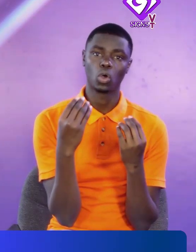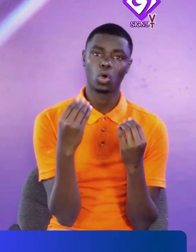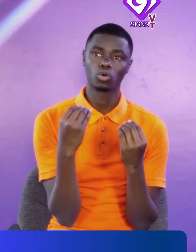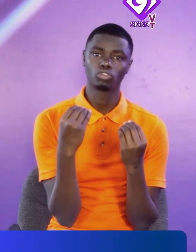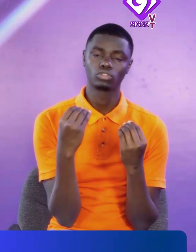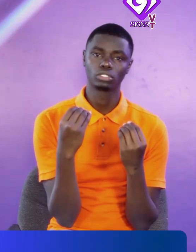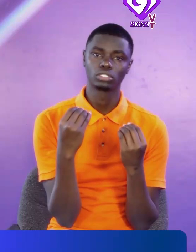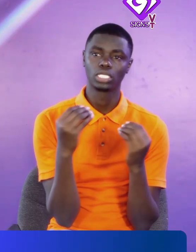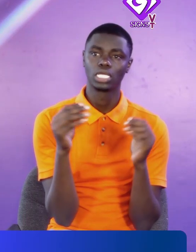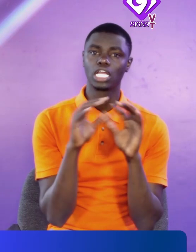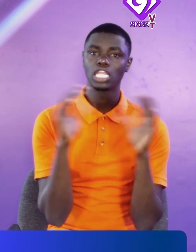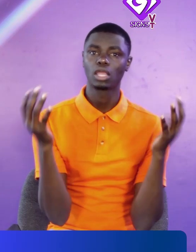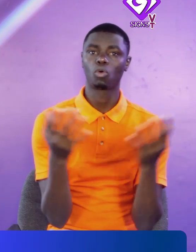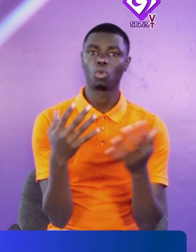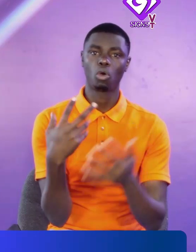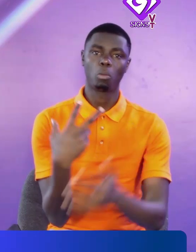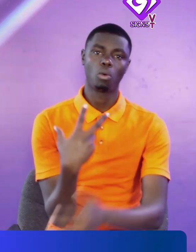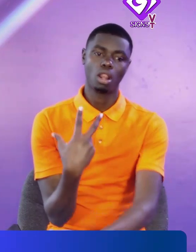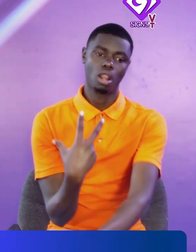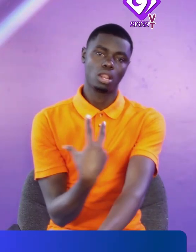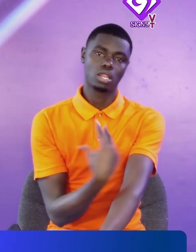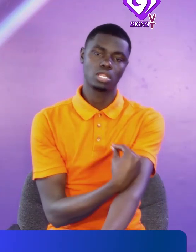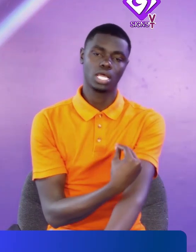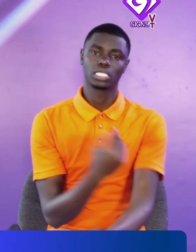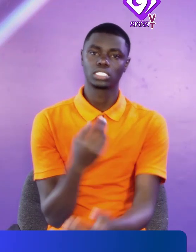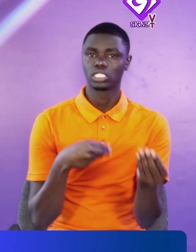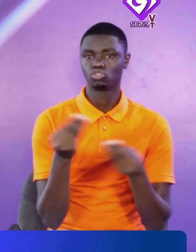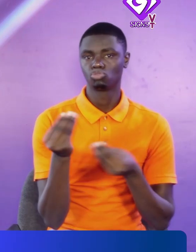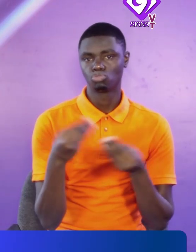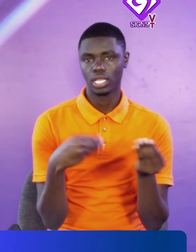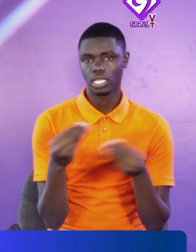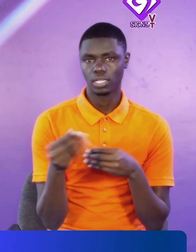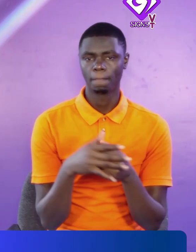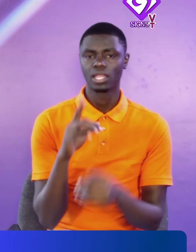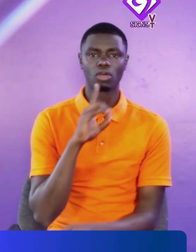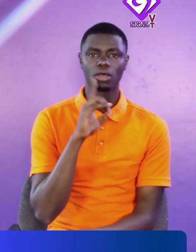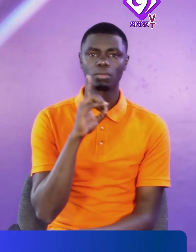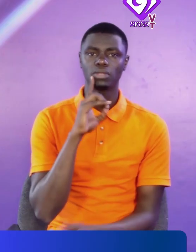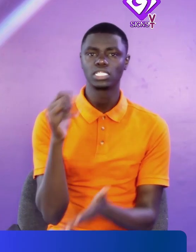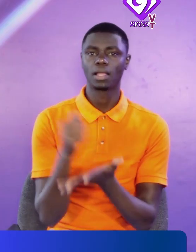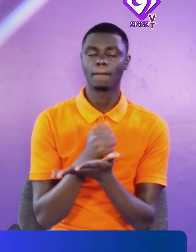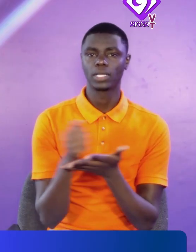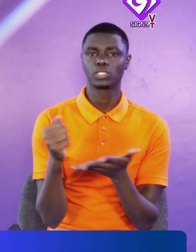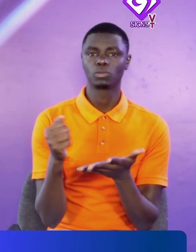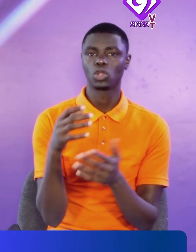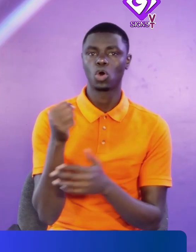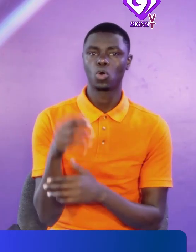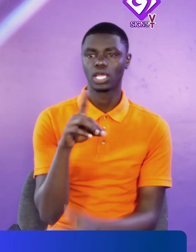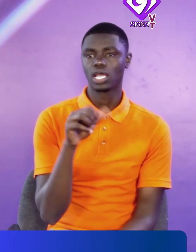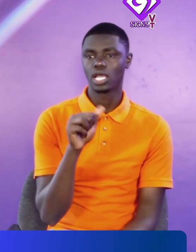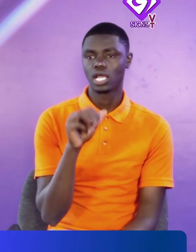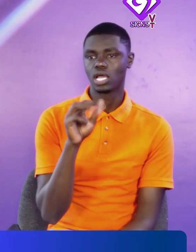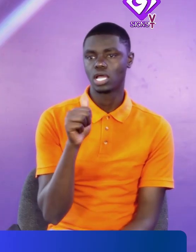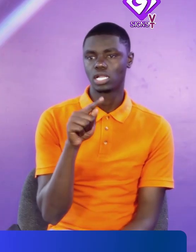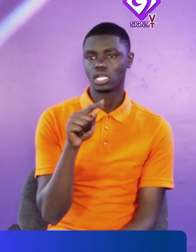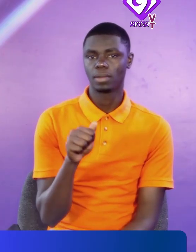the global drugs trade. Investigations reveal how a British passport holder, Damata dos Santos,